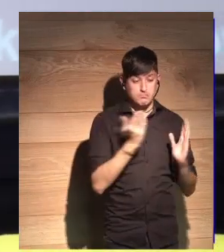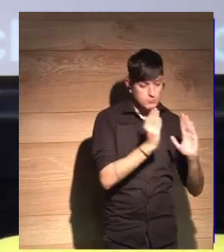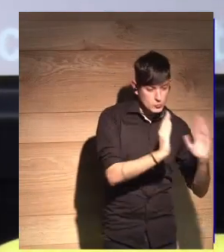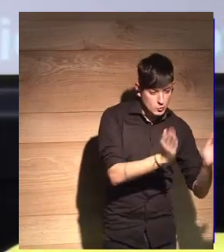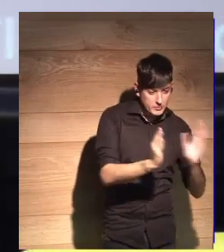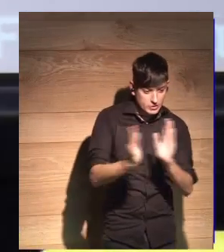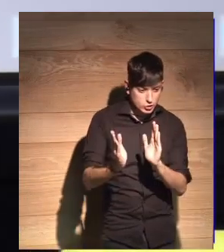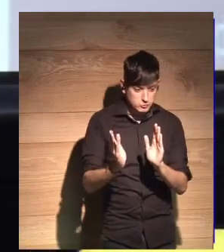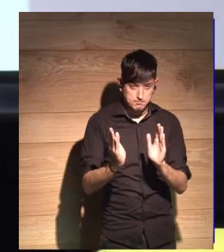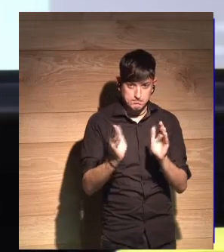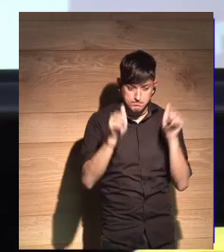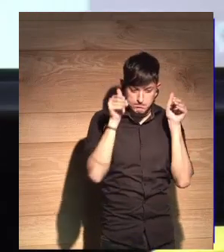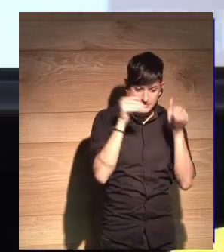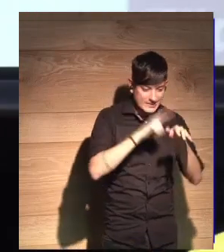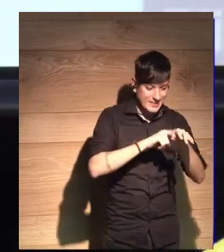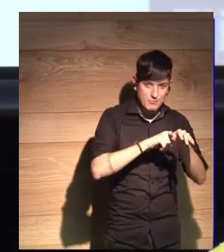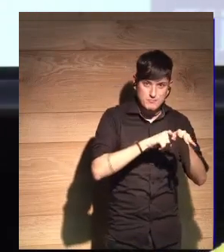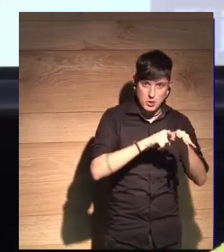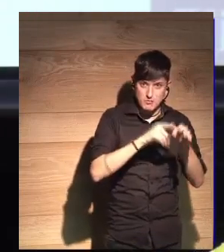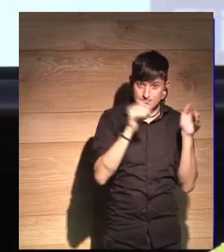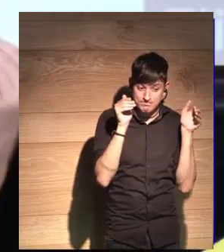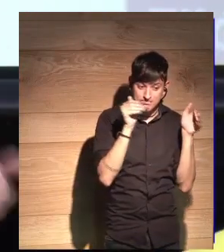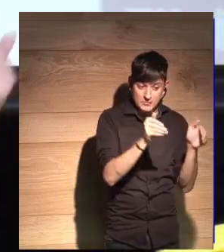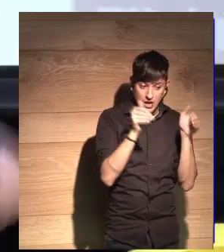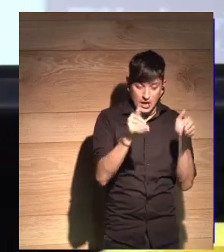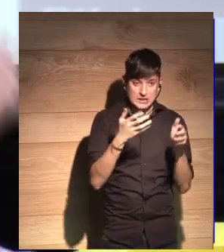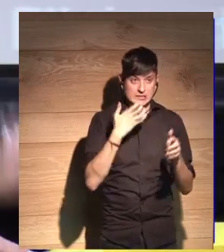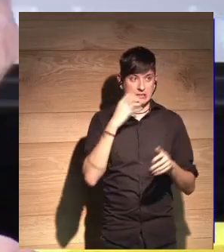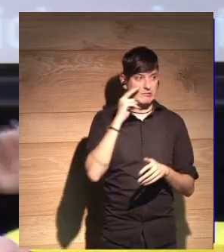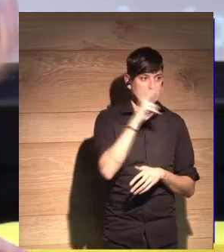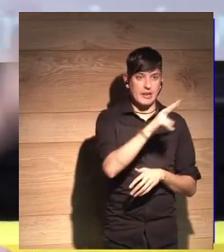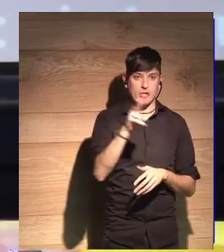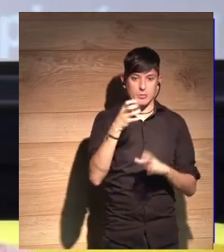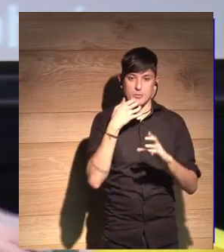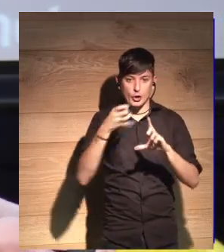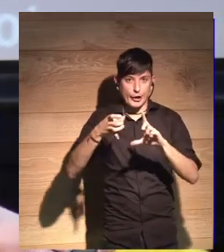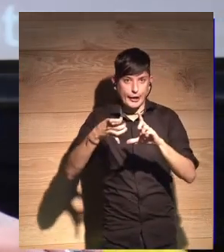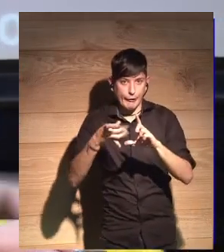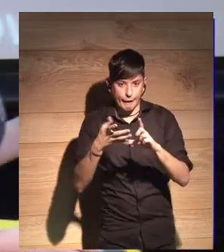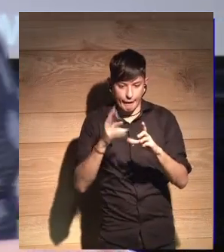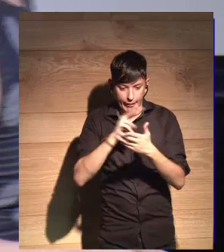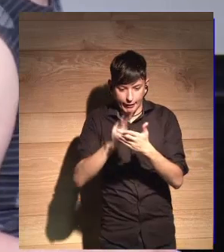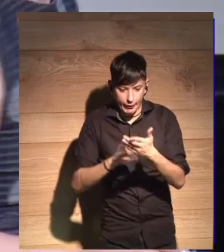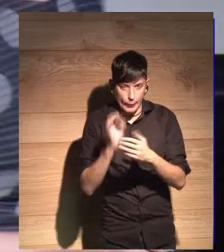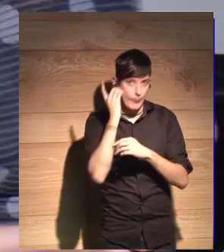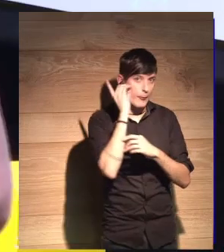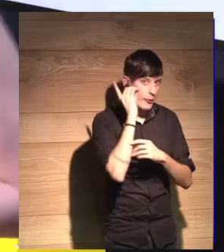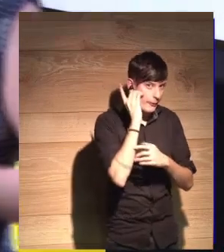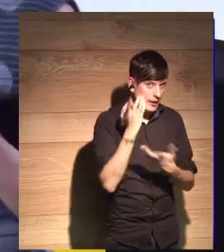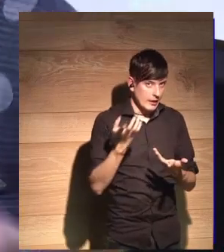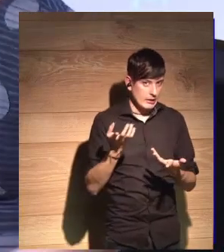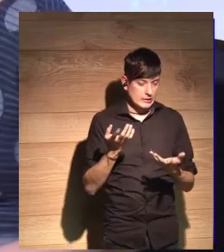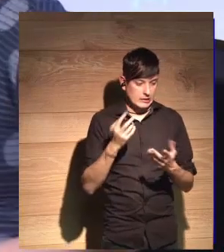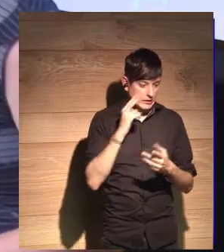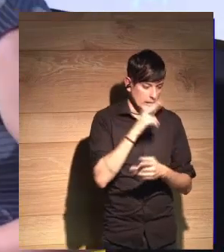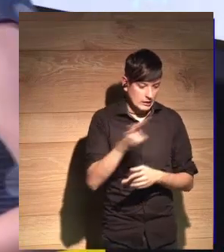by an alert from our phone or an email, how can we make new weird things if most of our